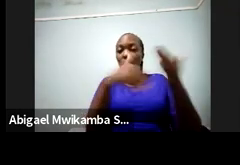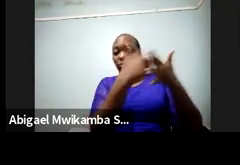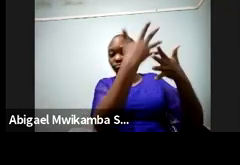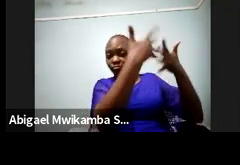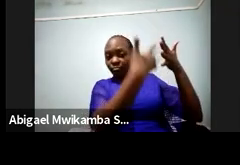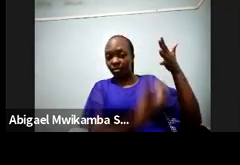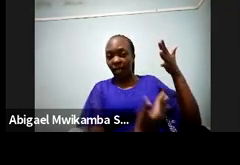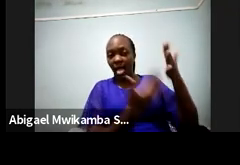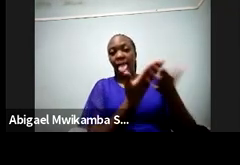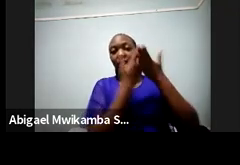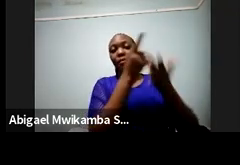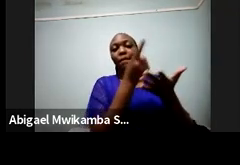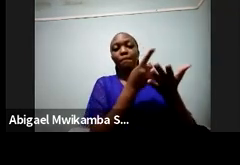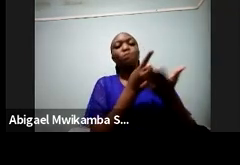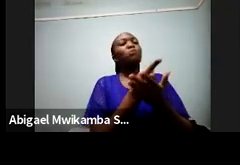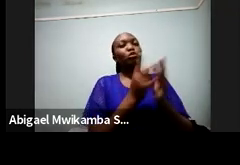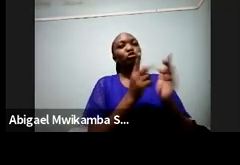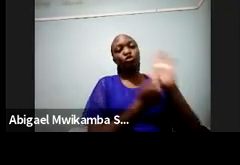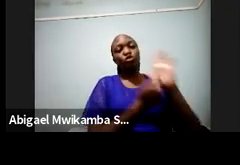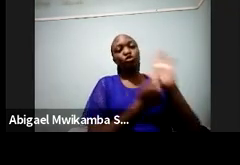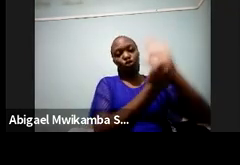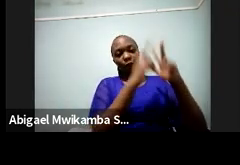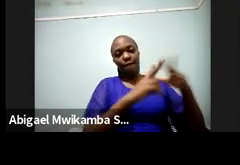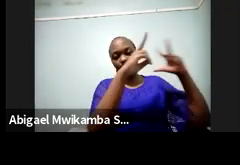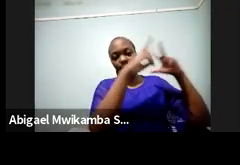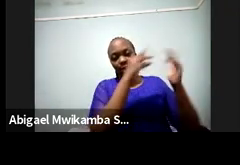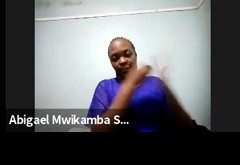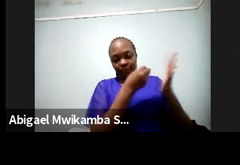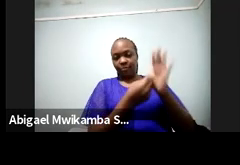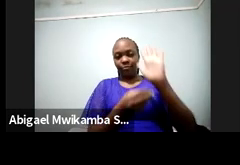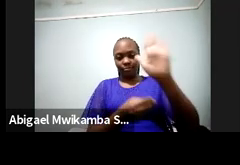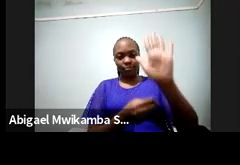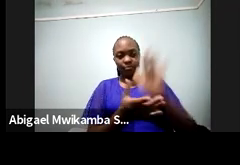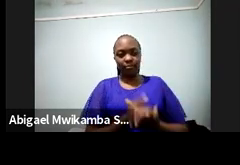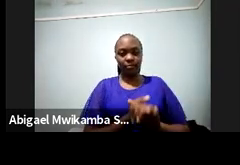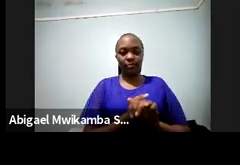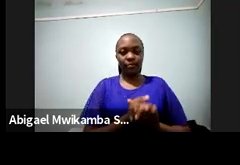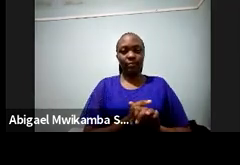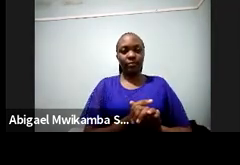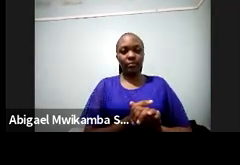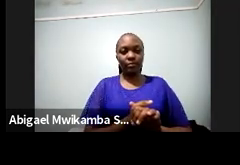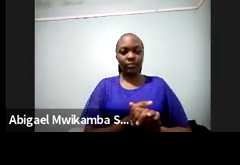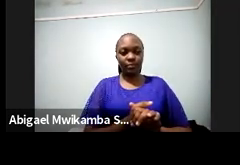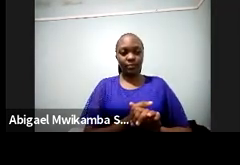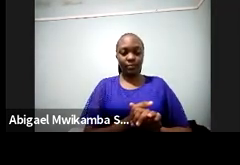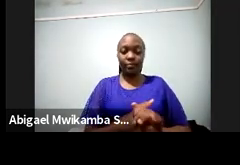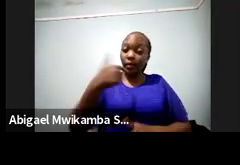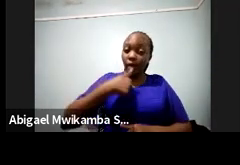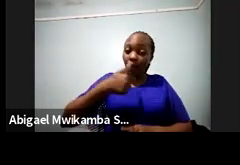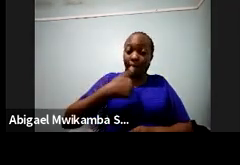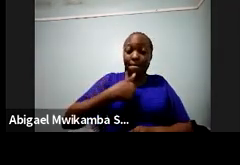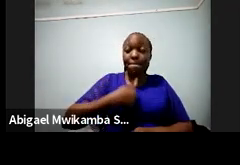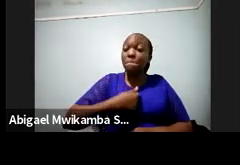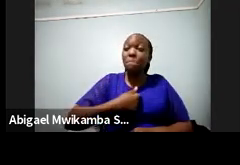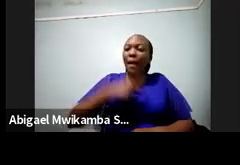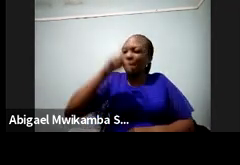do, the concept I have in me is that I have to give value for the money that I put in anything I do. So one of the things I want you to write